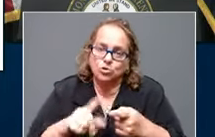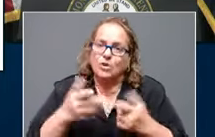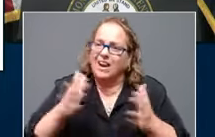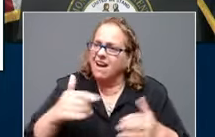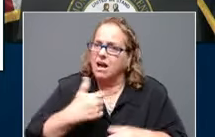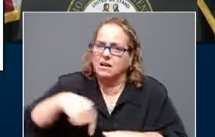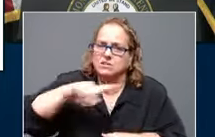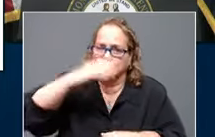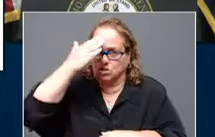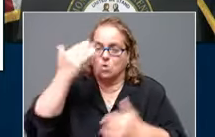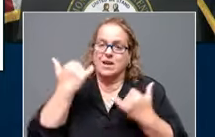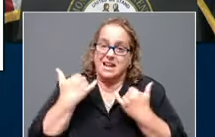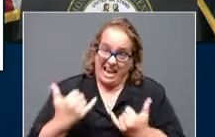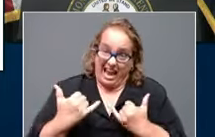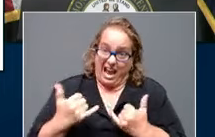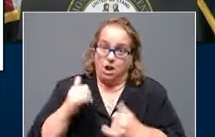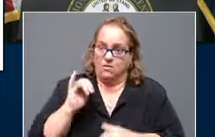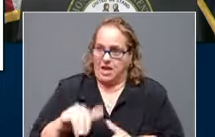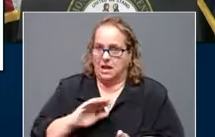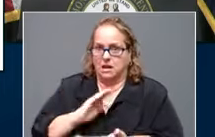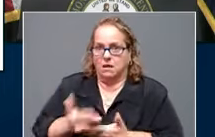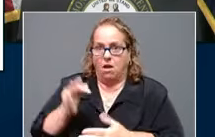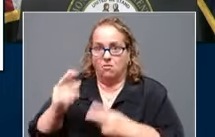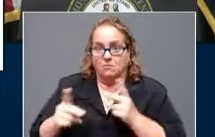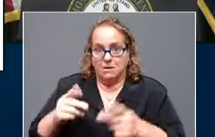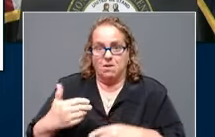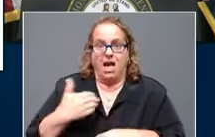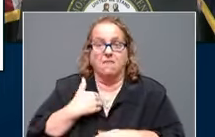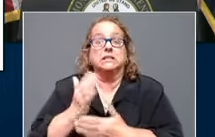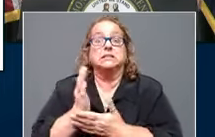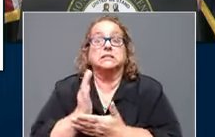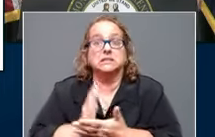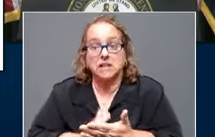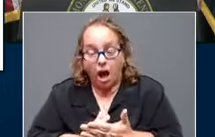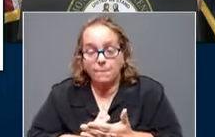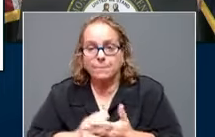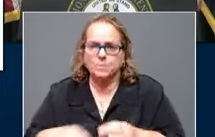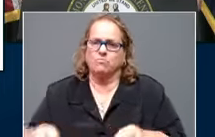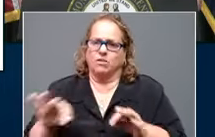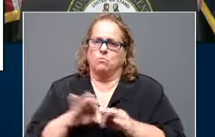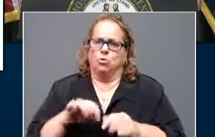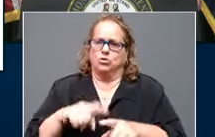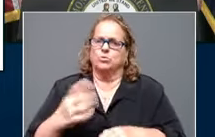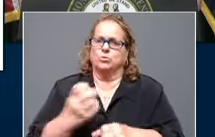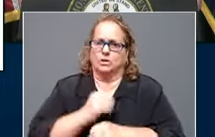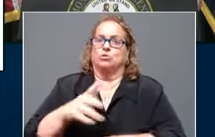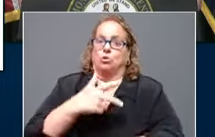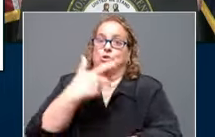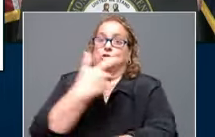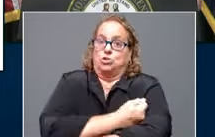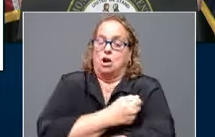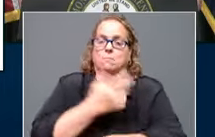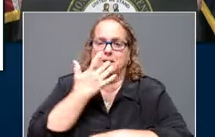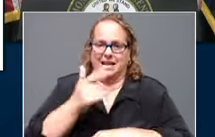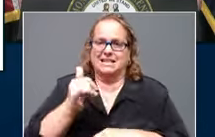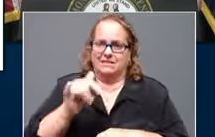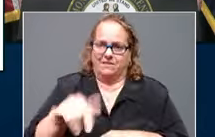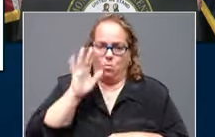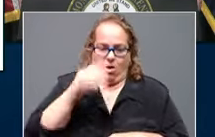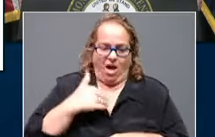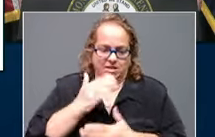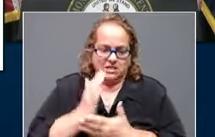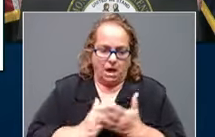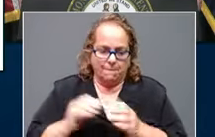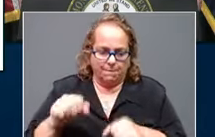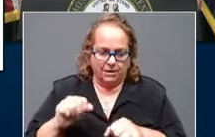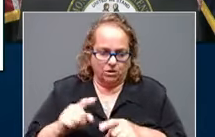less defended. You're 2 times less protected than you would be if you go ahead and you get that